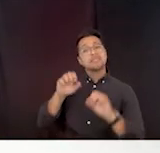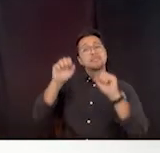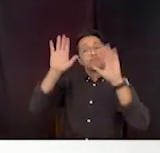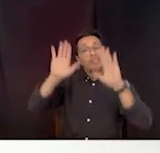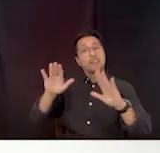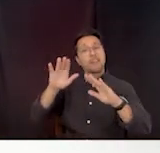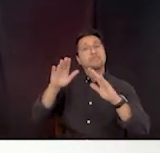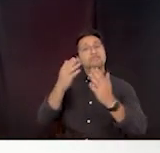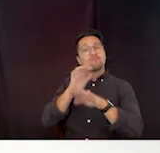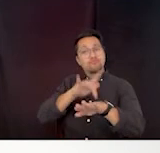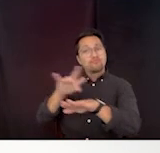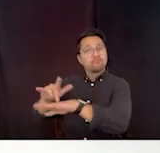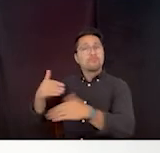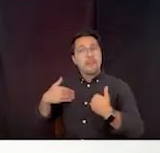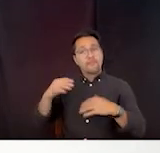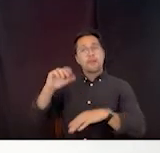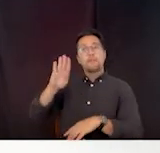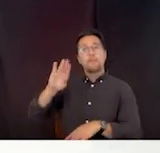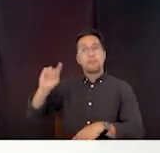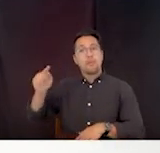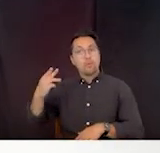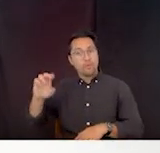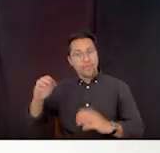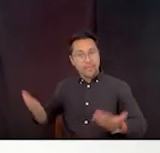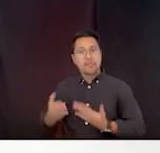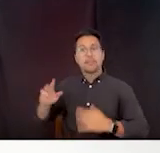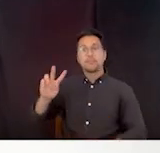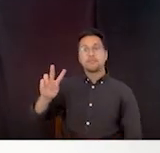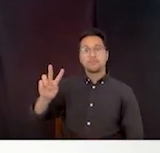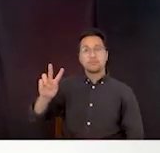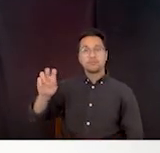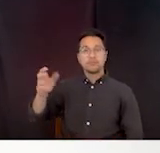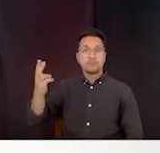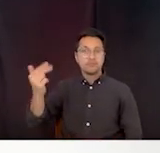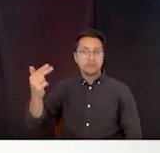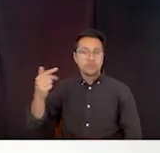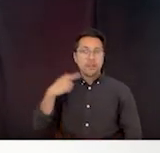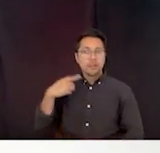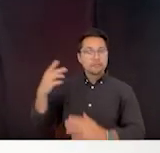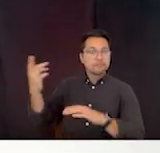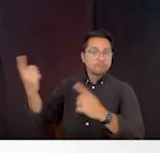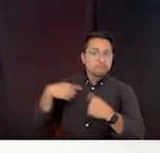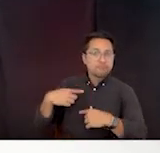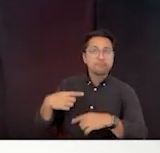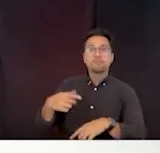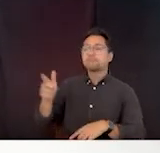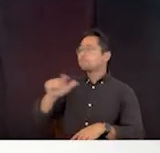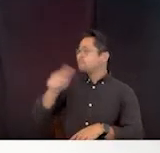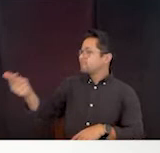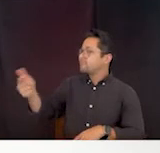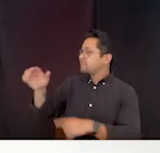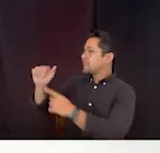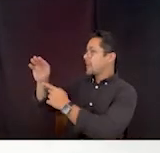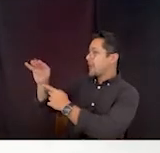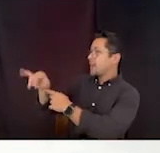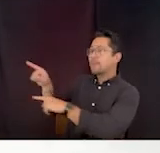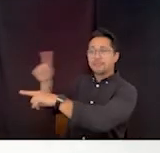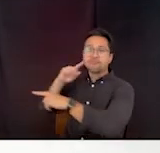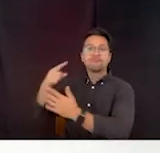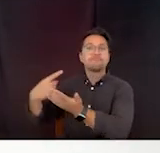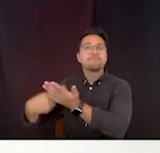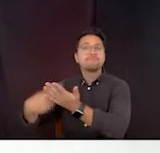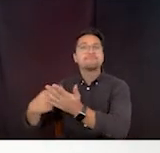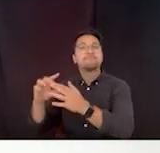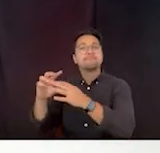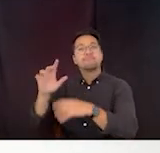We have a booth here, 213. Stop by and visit us, and we'll give you all the information that we can. I'm going to pass it back over to Amy, who's going to take us